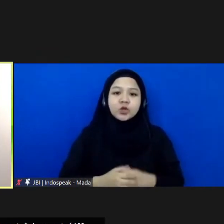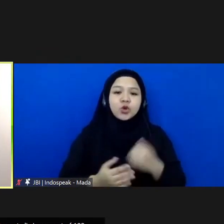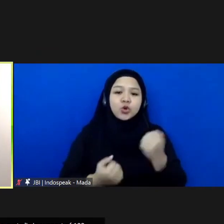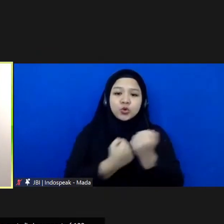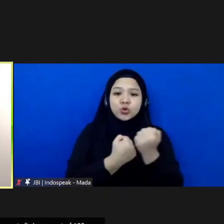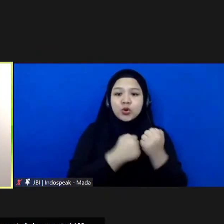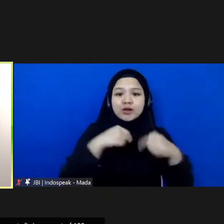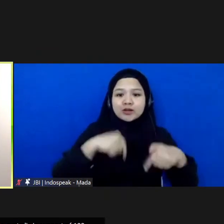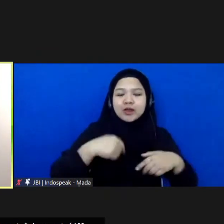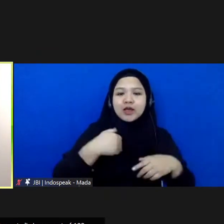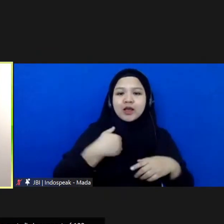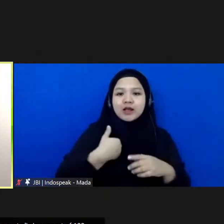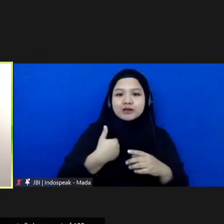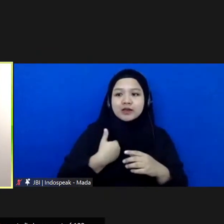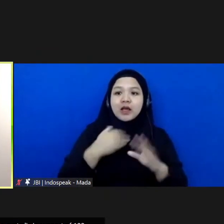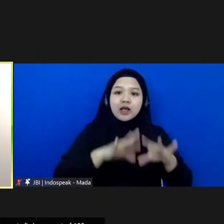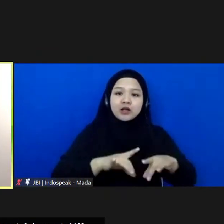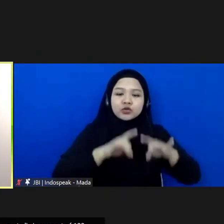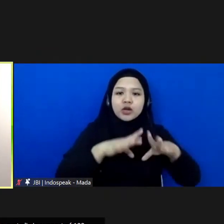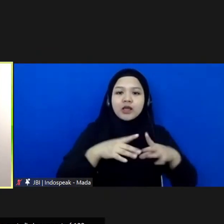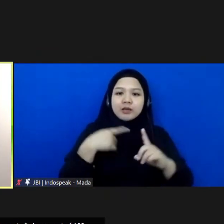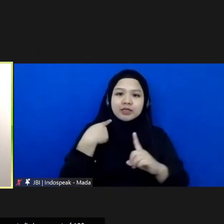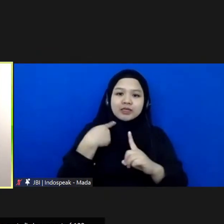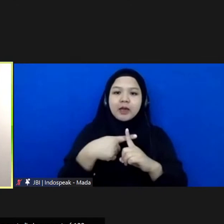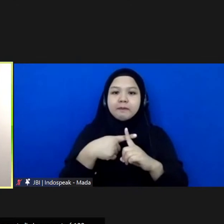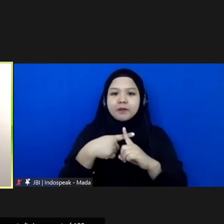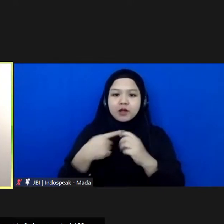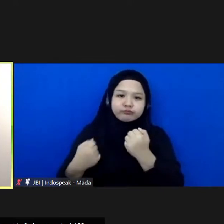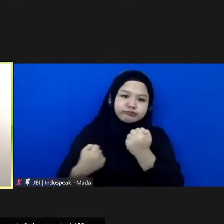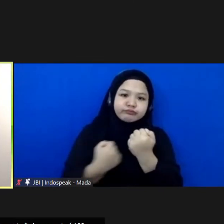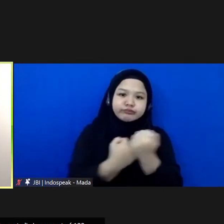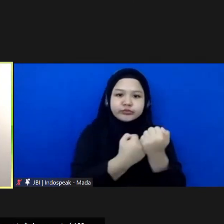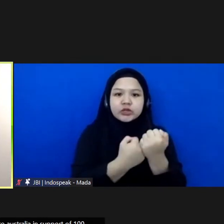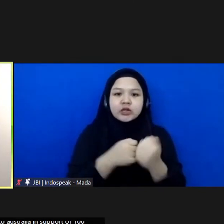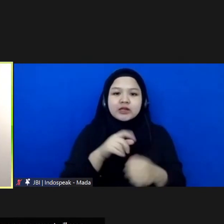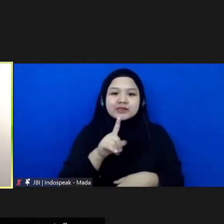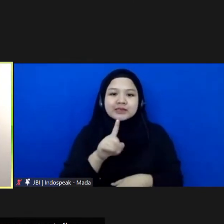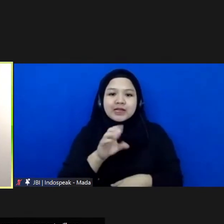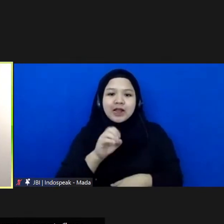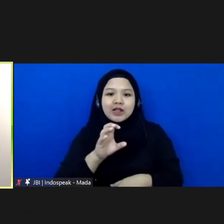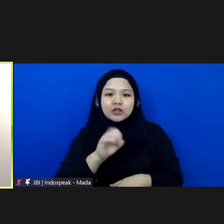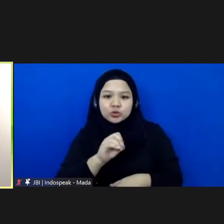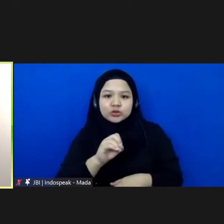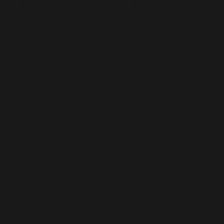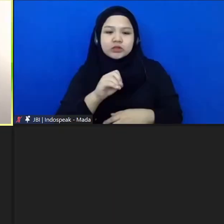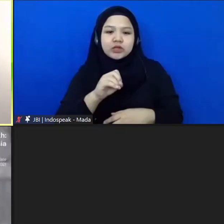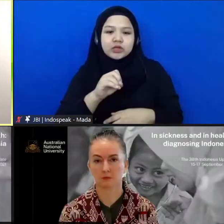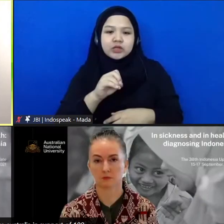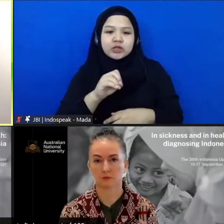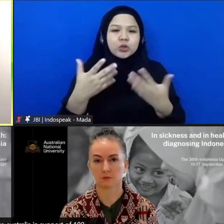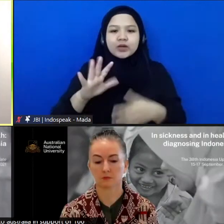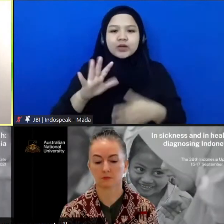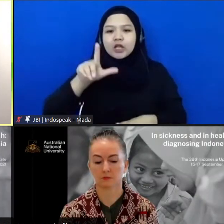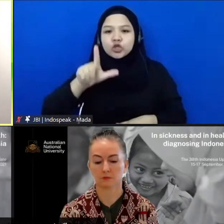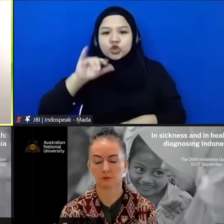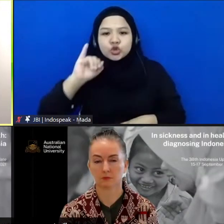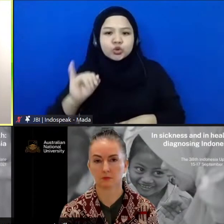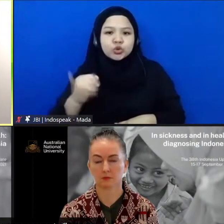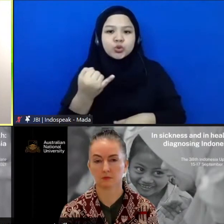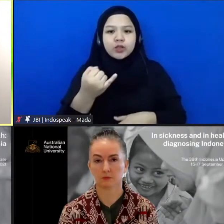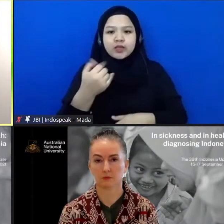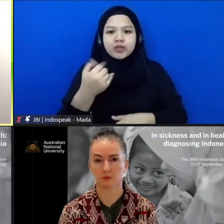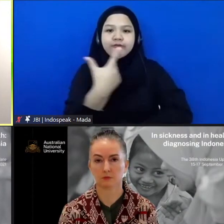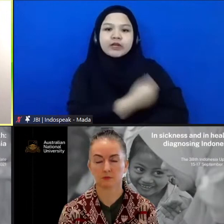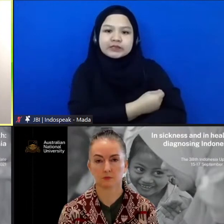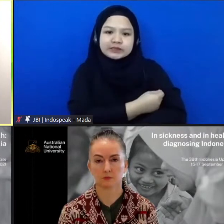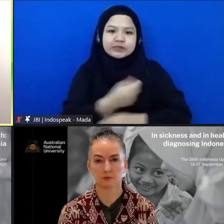approximately 13 million doses delivered to Indonesia by Australia this year. And this is